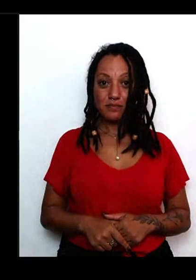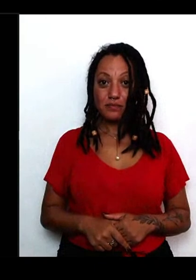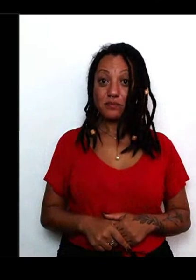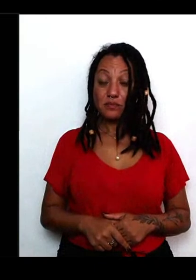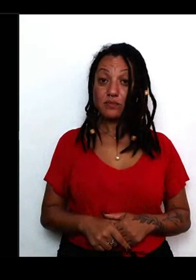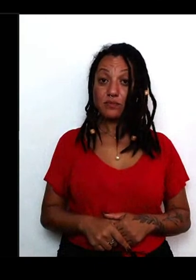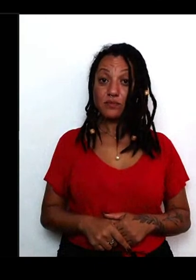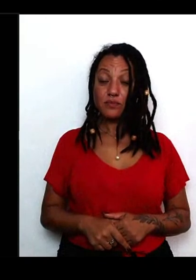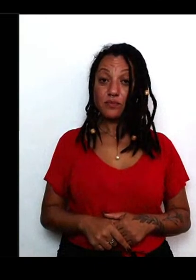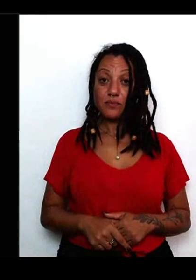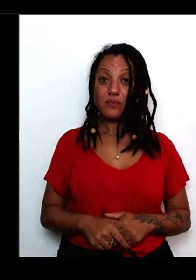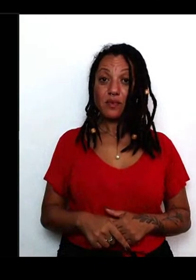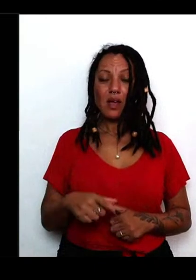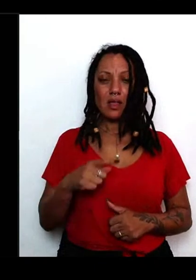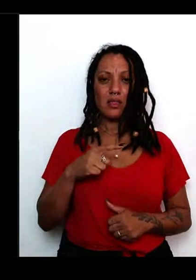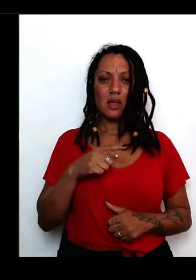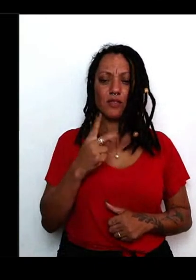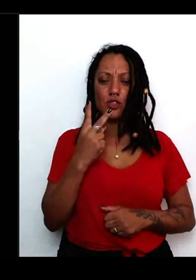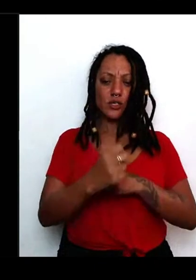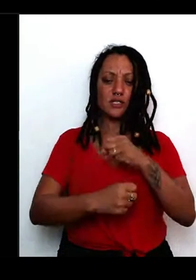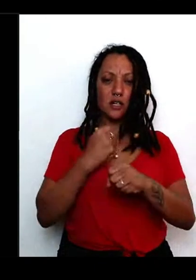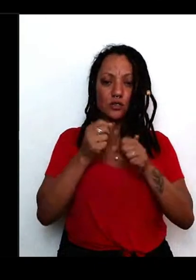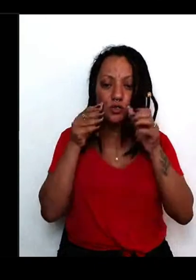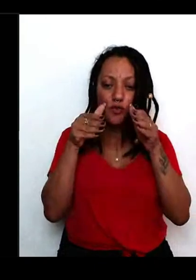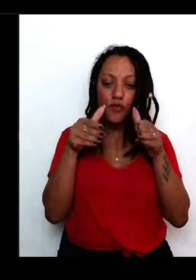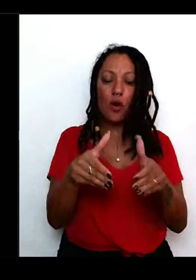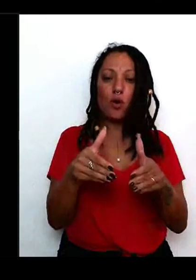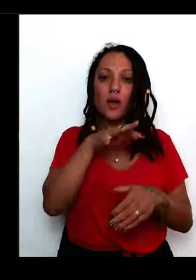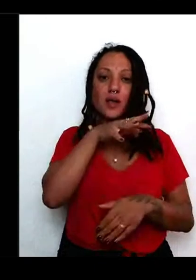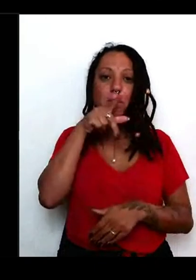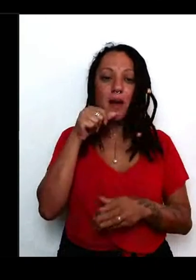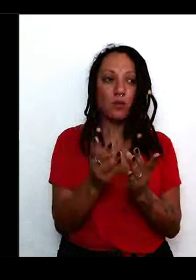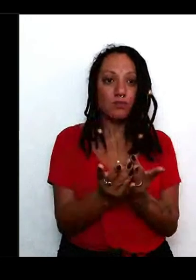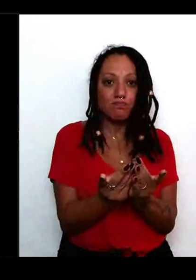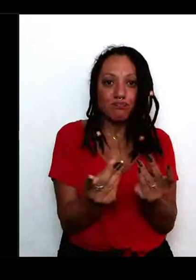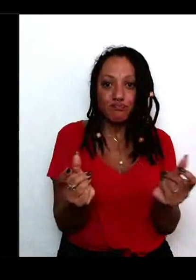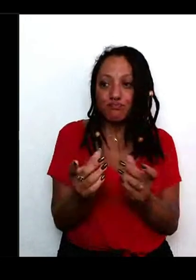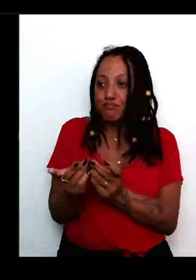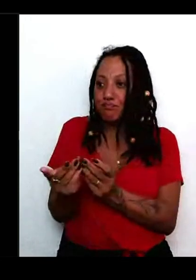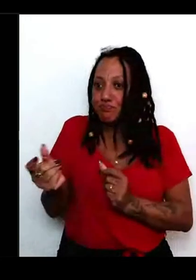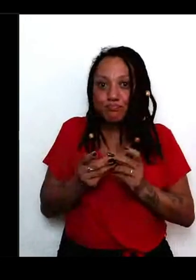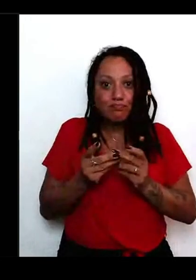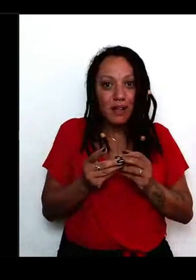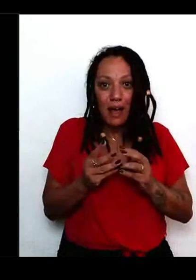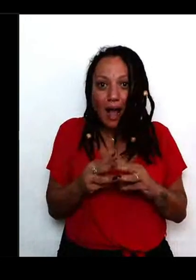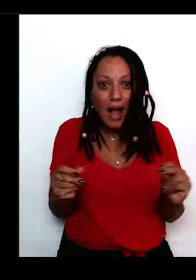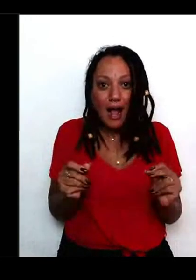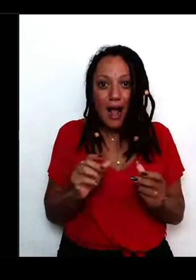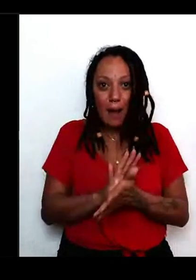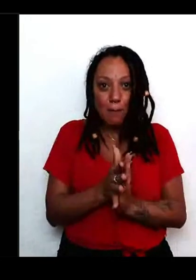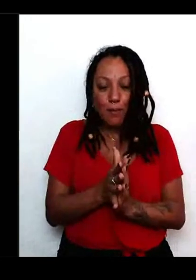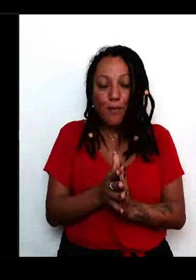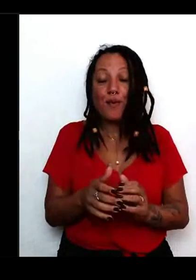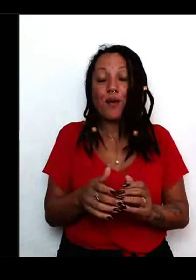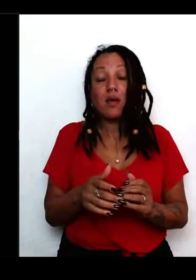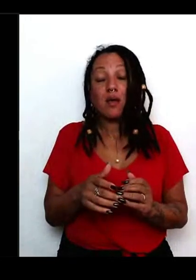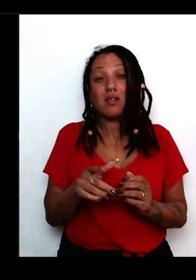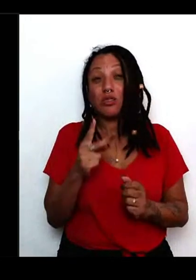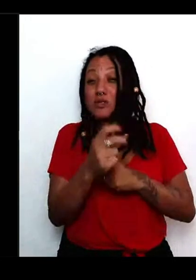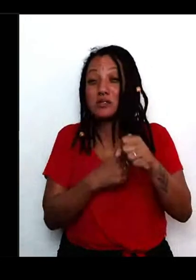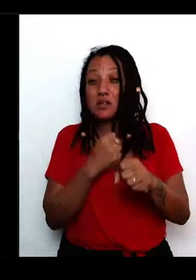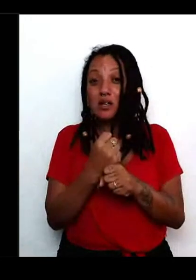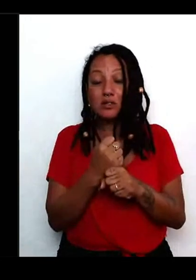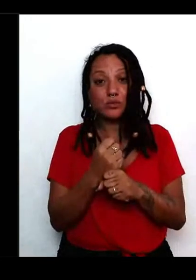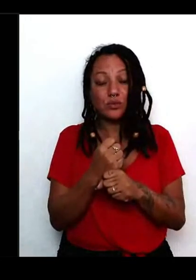I could barely handle the information I was discovering